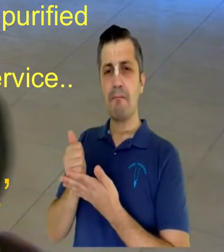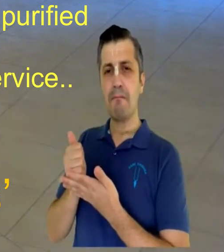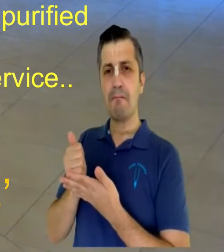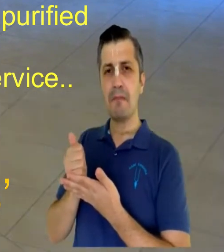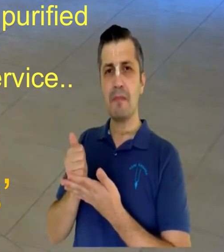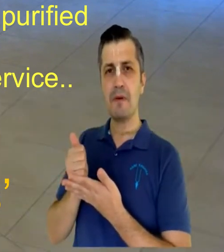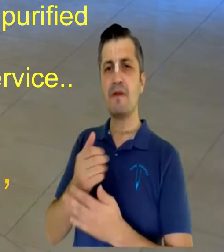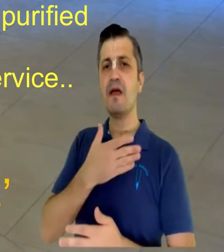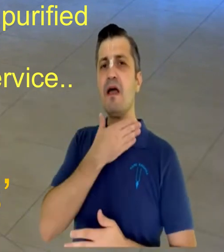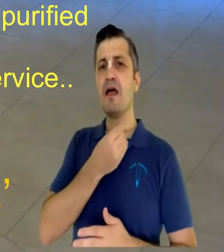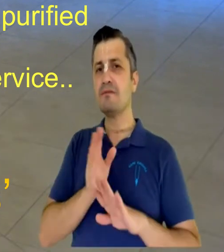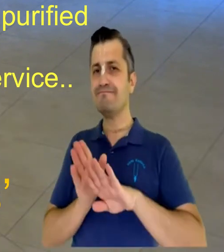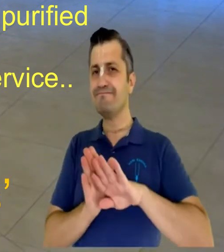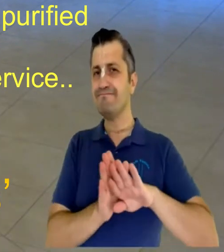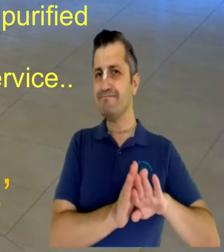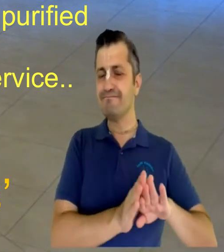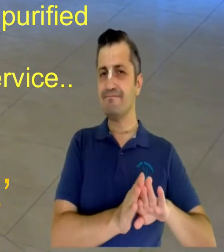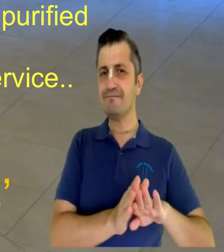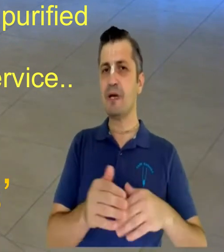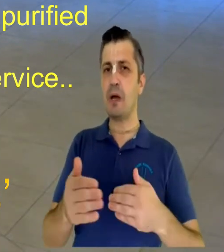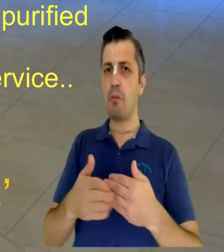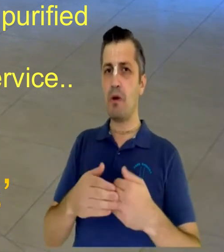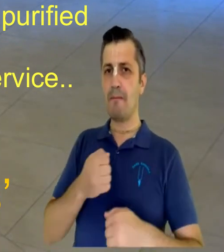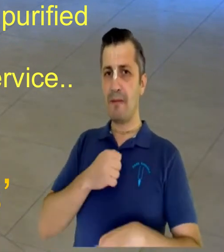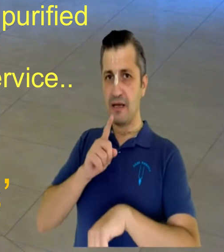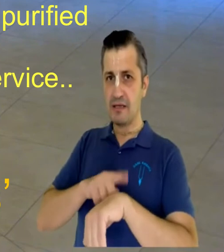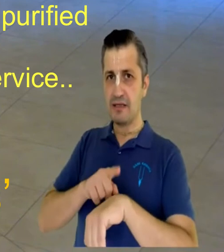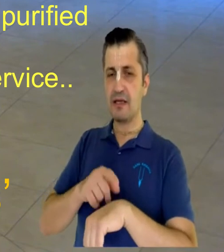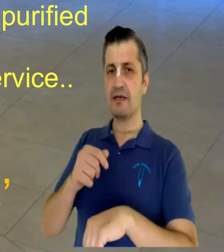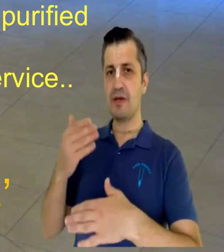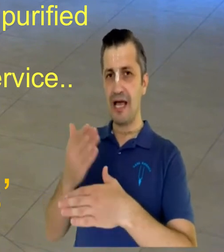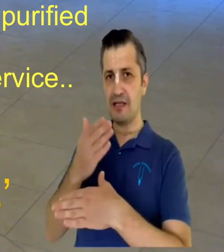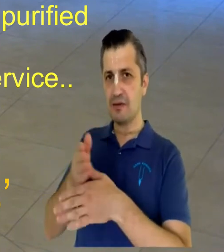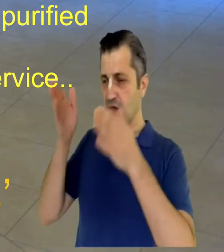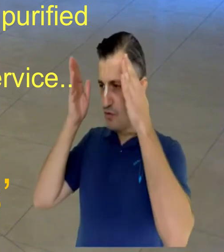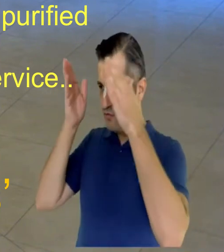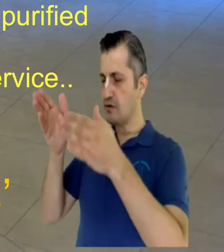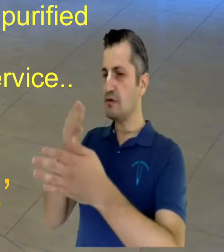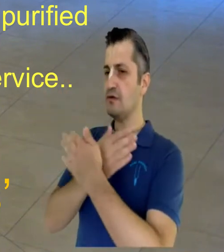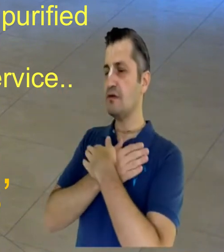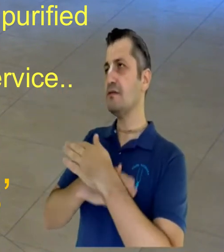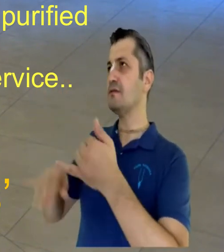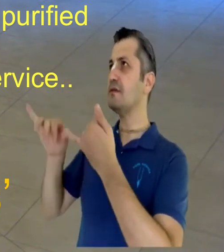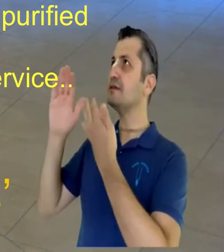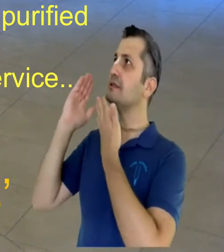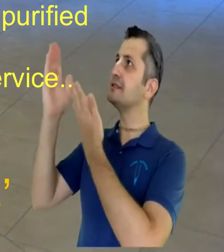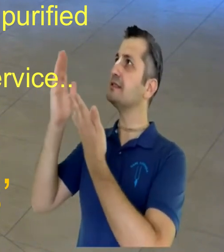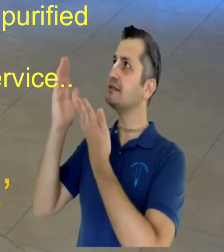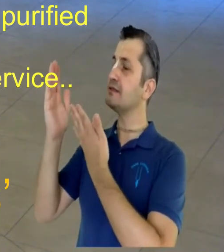actually tendencies, nourish our devotional nature, which is our true inherent nature, is that we're actually eternal